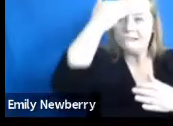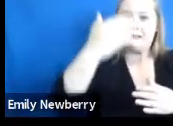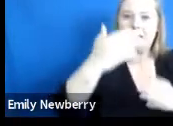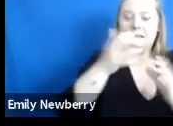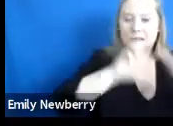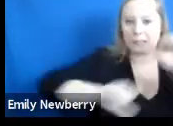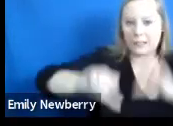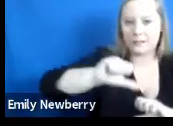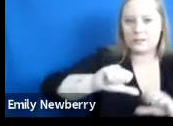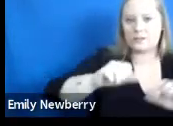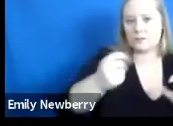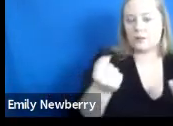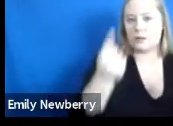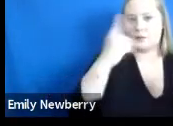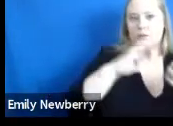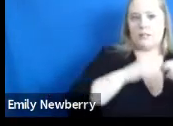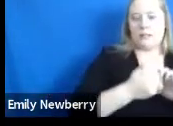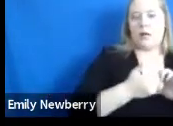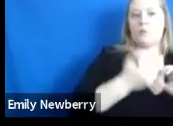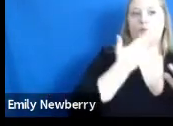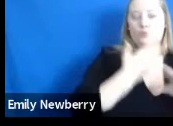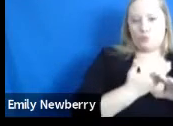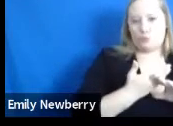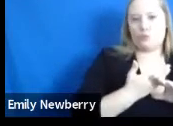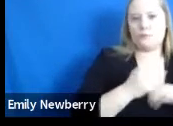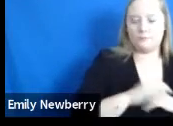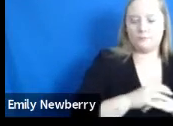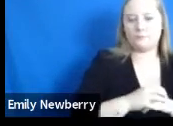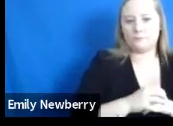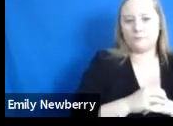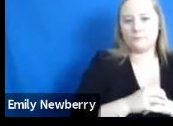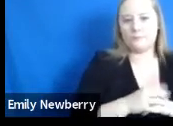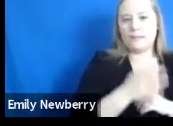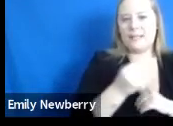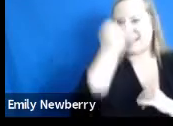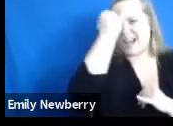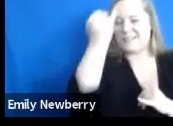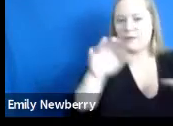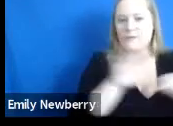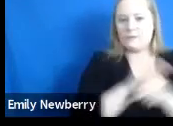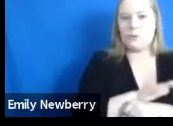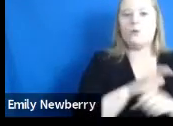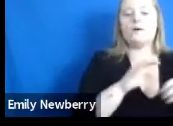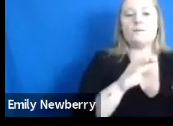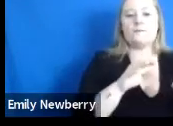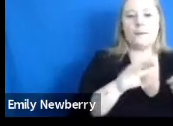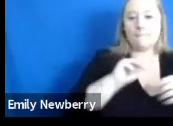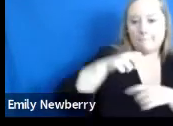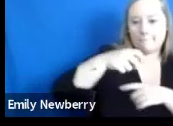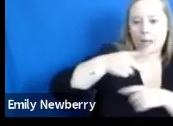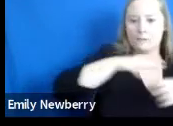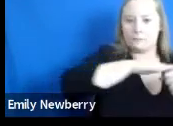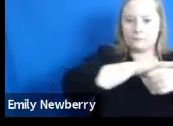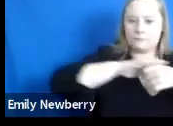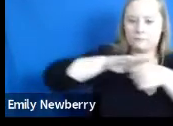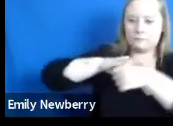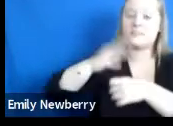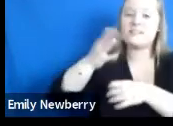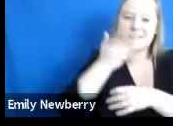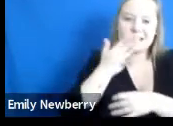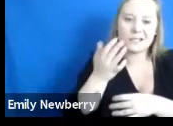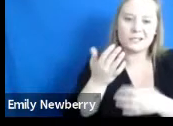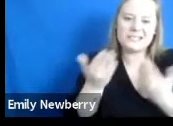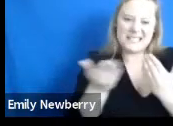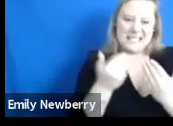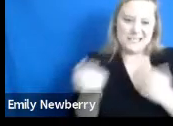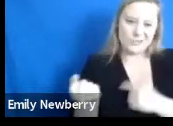getting. So and the overall idea to have the spatial maps shows the color, which is easy to understand